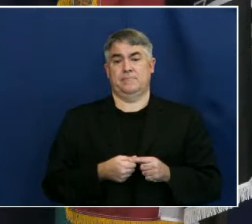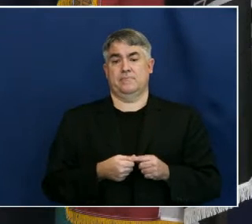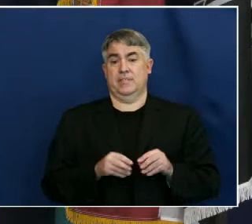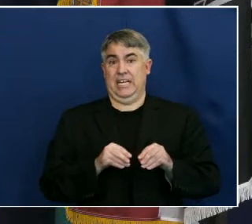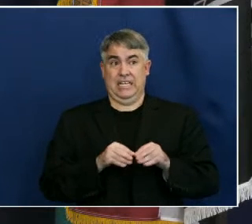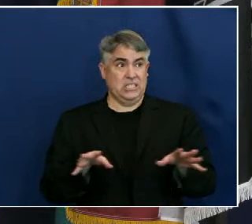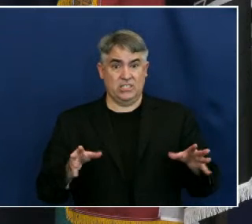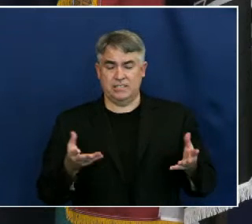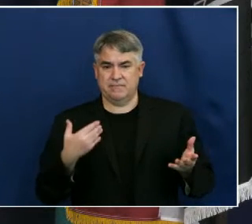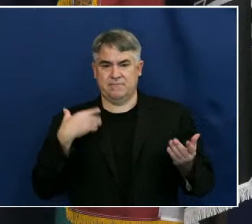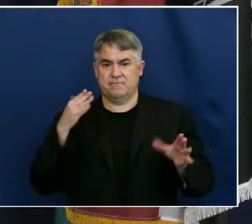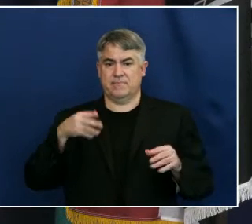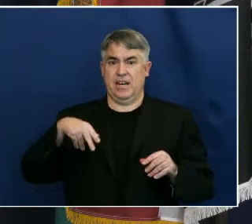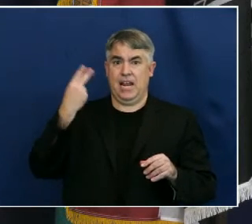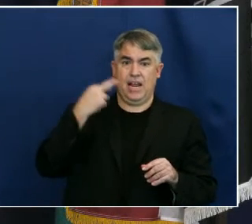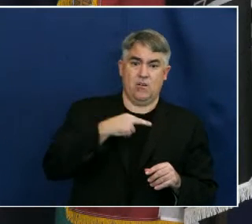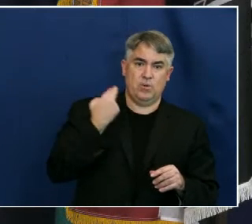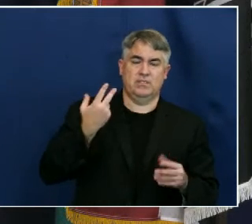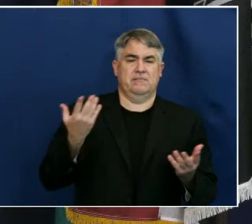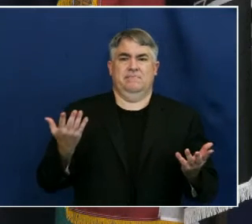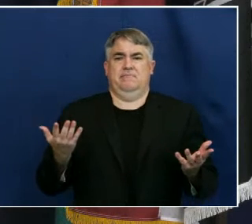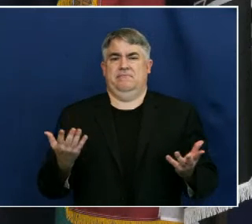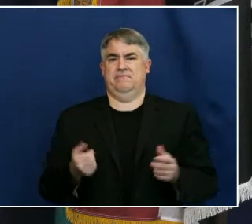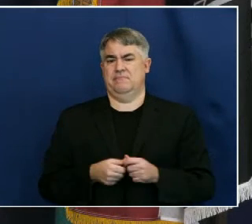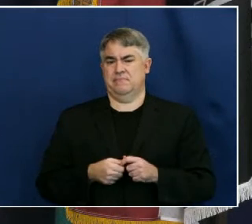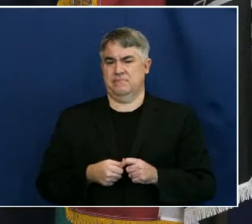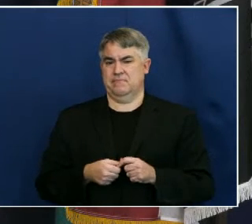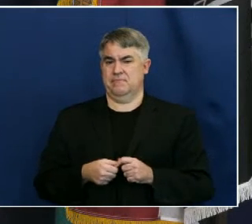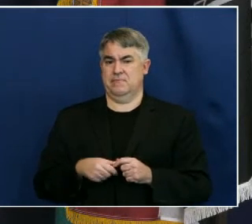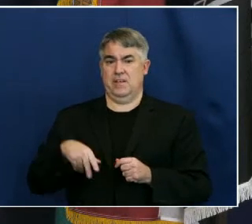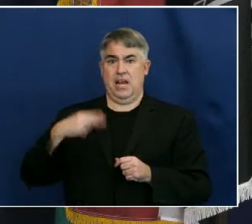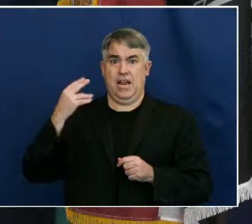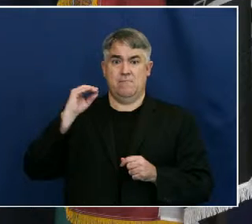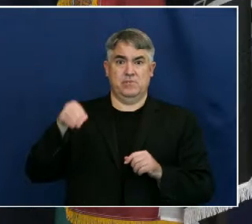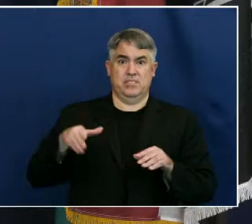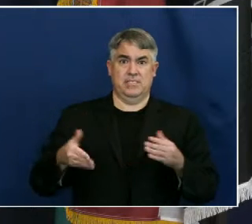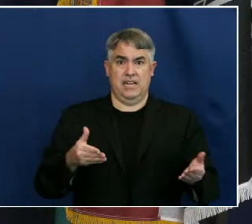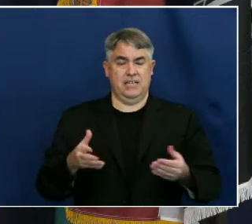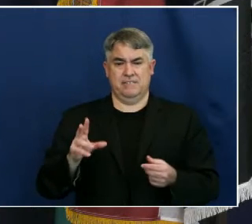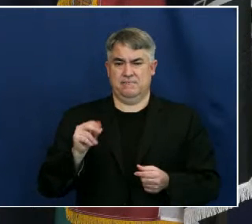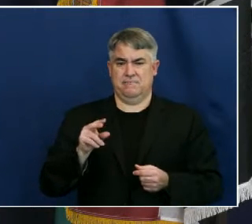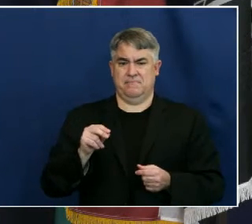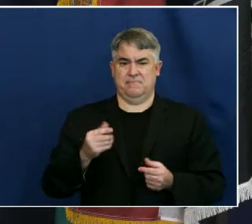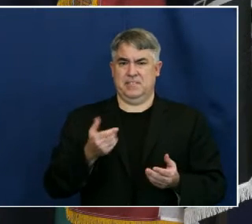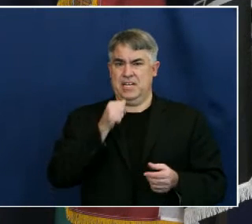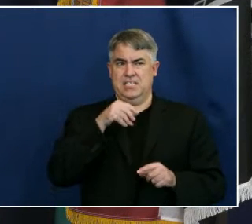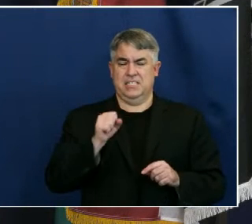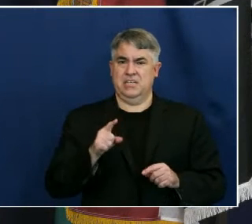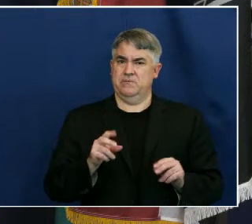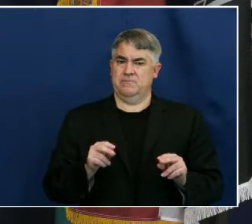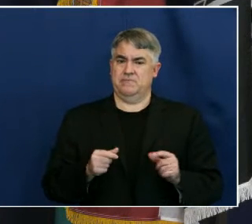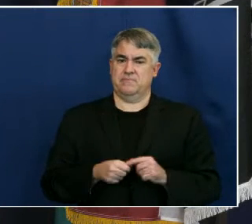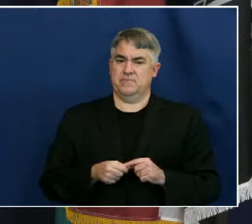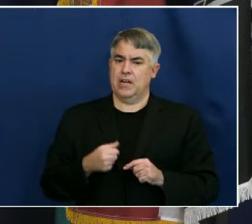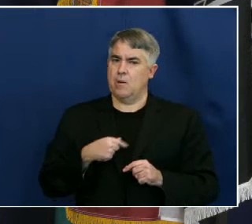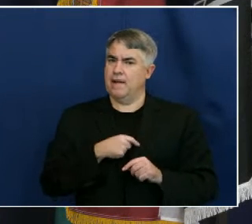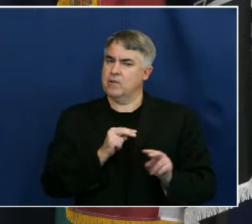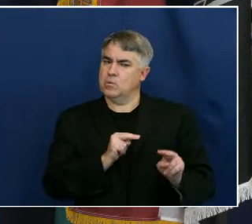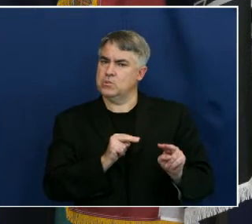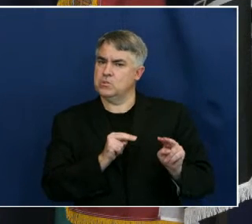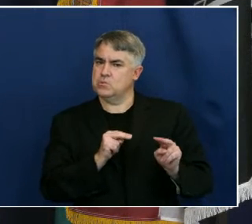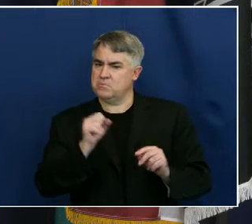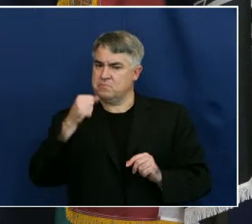have higher illness and death rates associated with them. That's something that we would have to really look at over time,